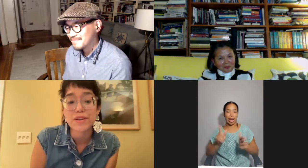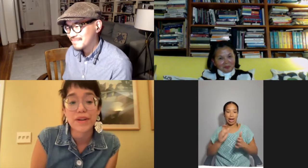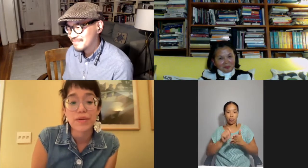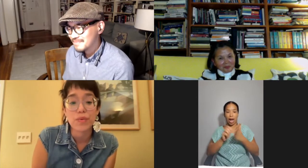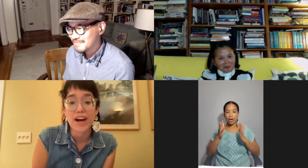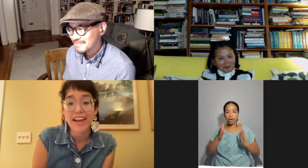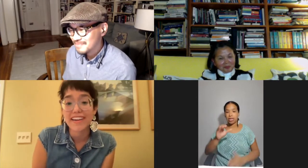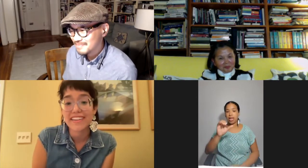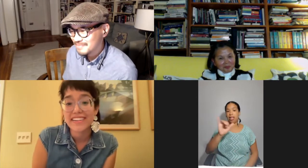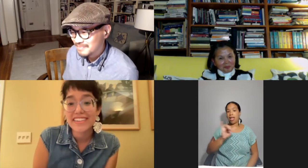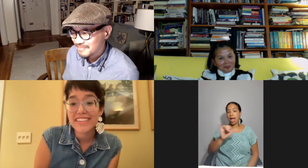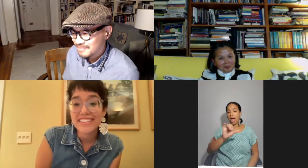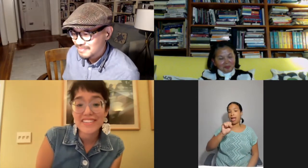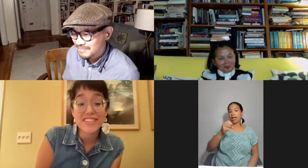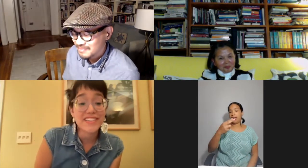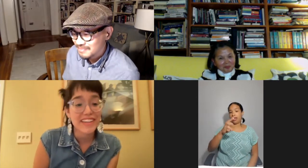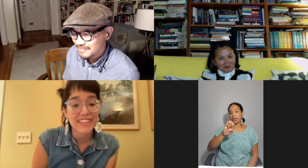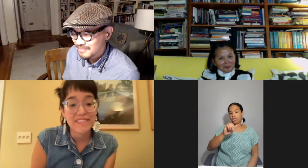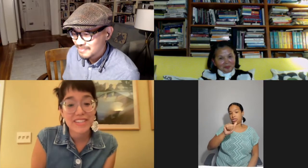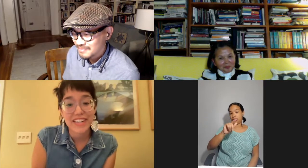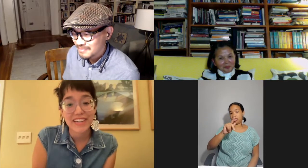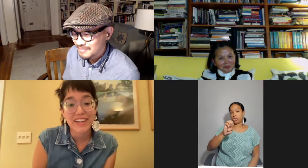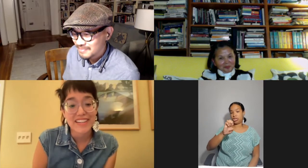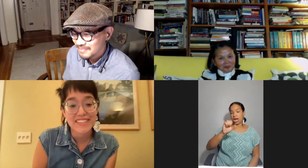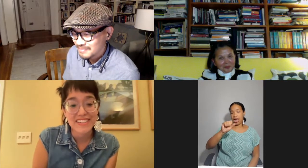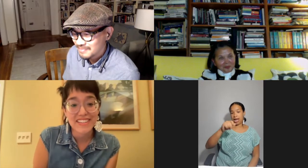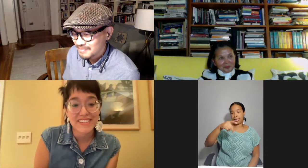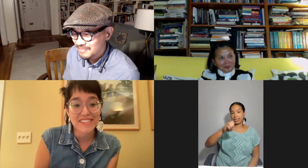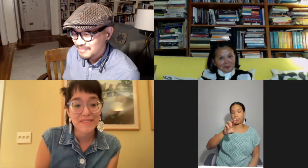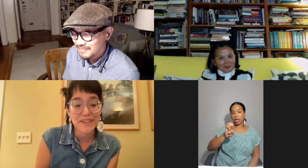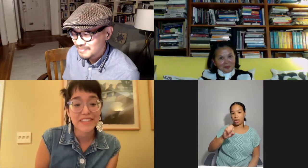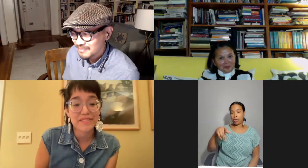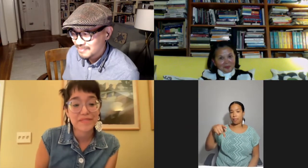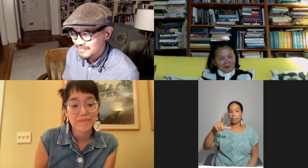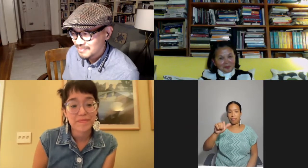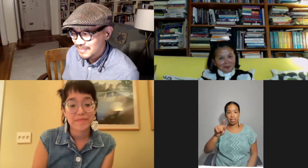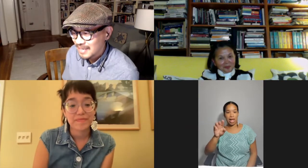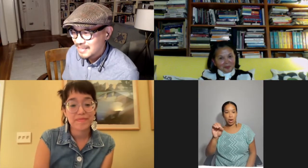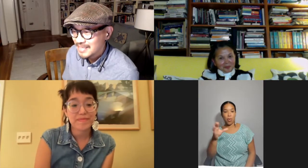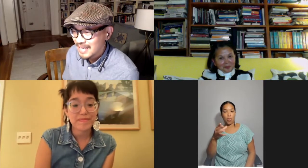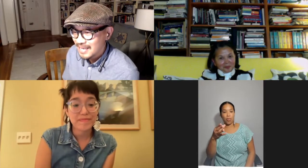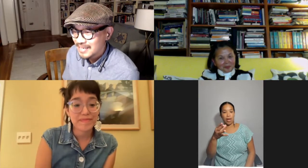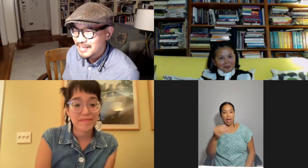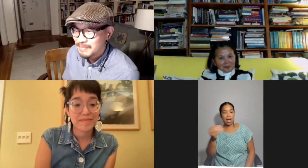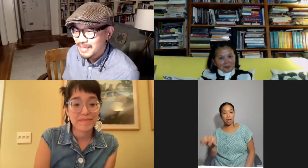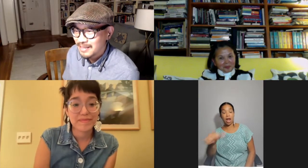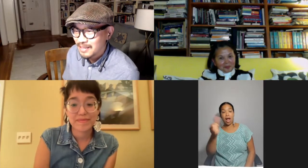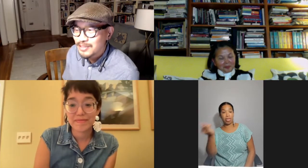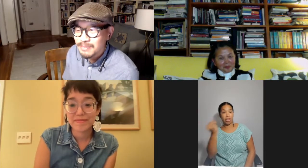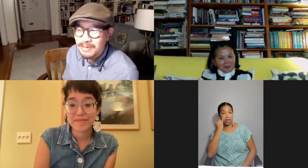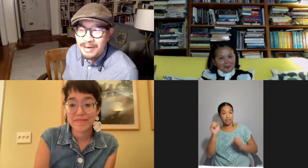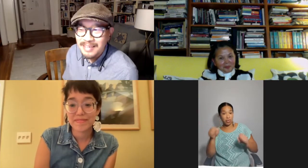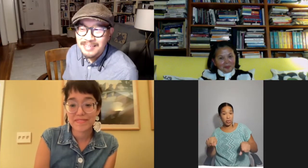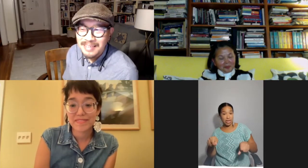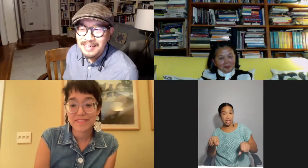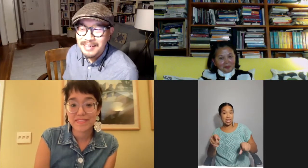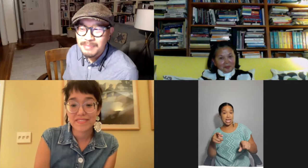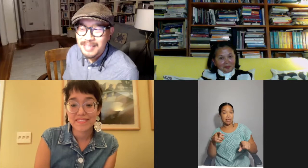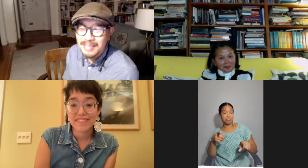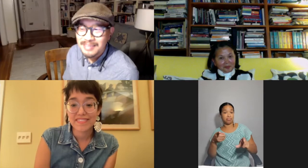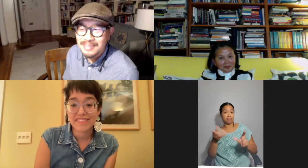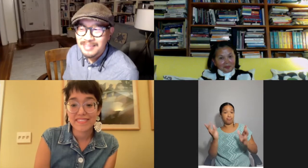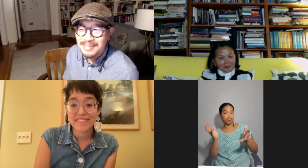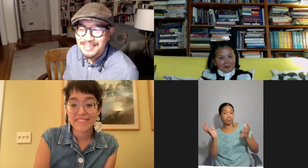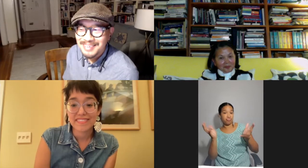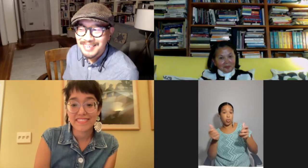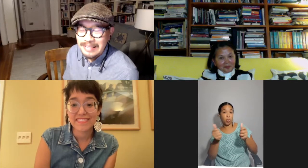speak to and why? And Gina, I'd love to hear your answer to this as well. Dead comedian. There are some great dead